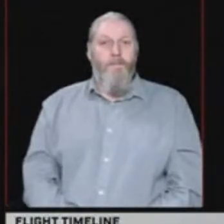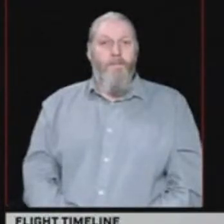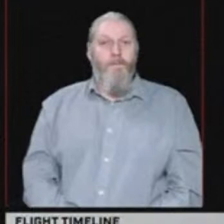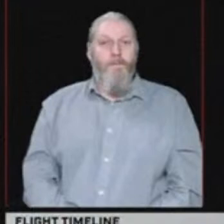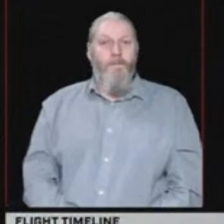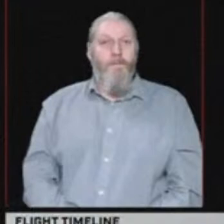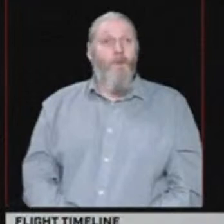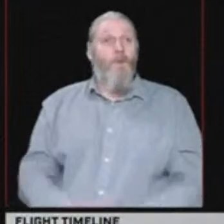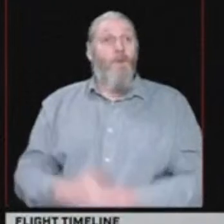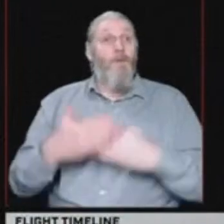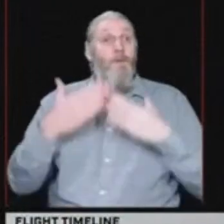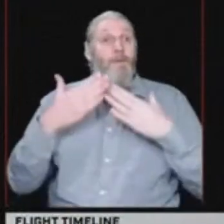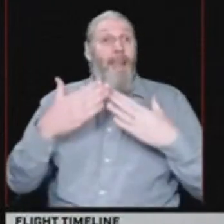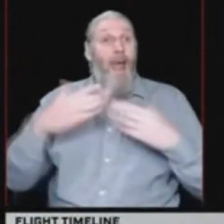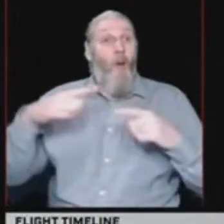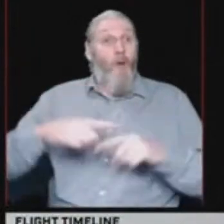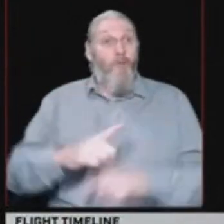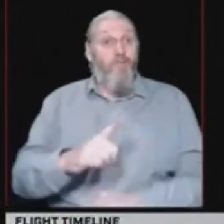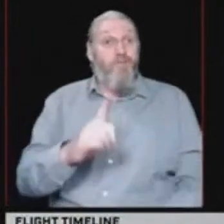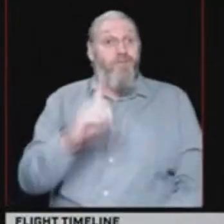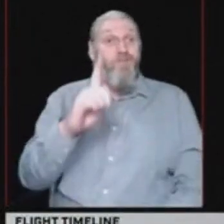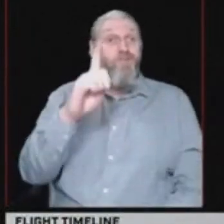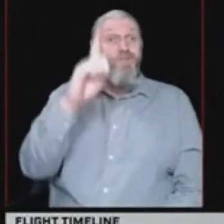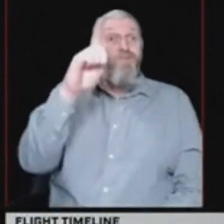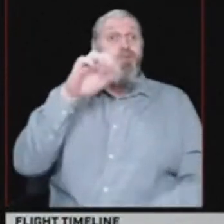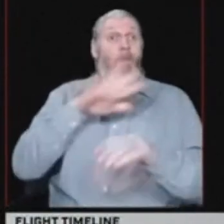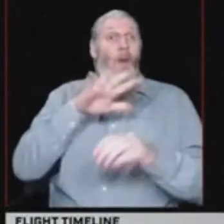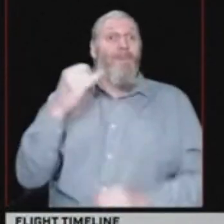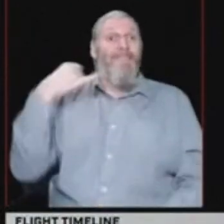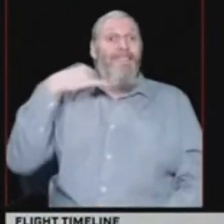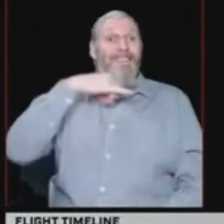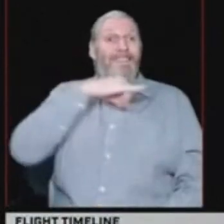Altitude now is looking at around about 600,000 feet.